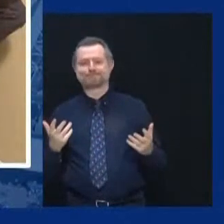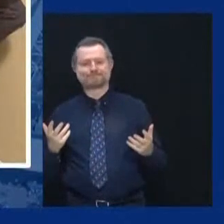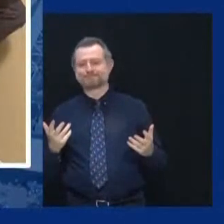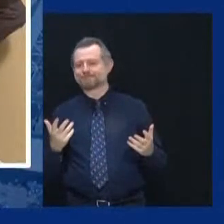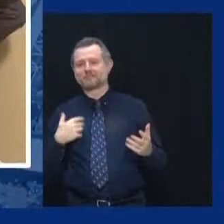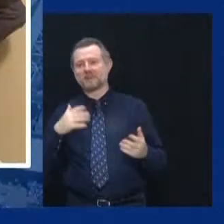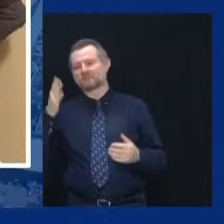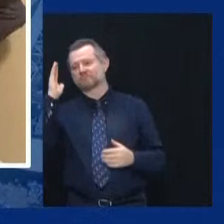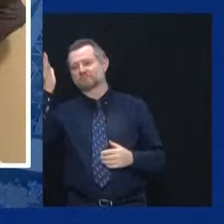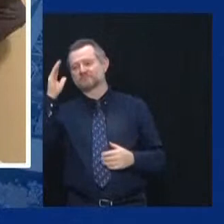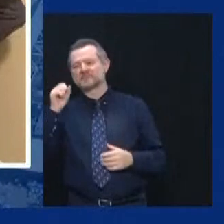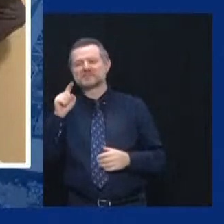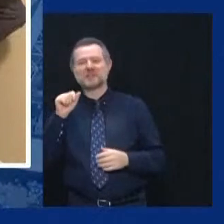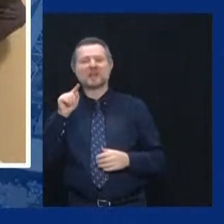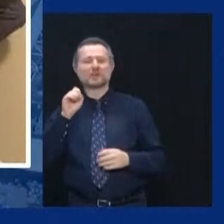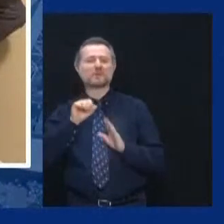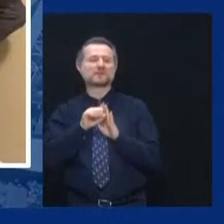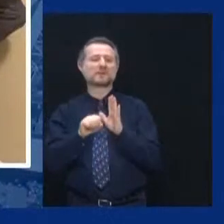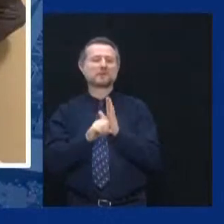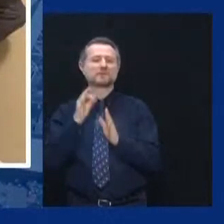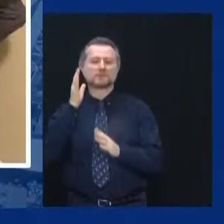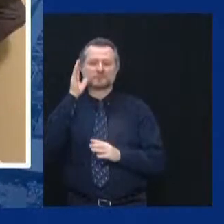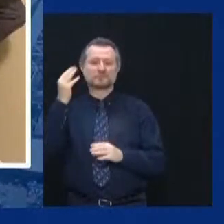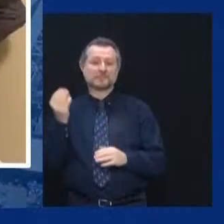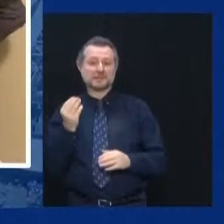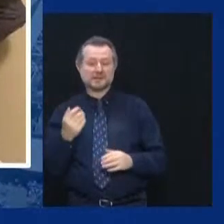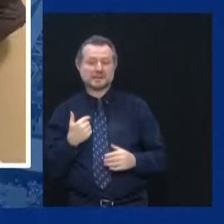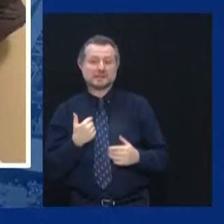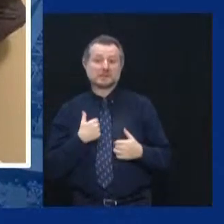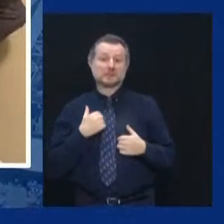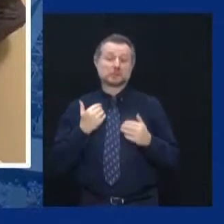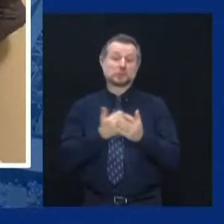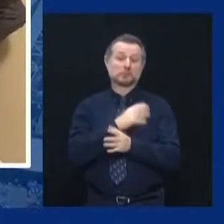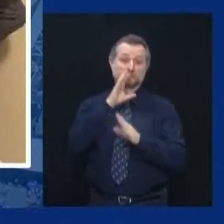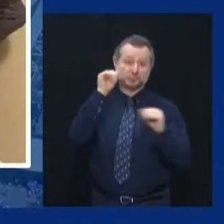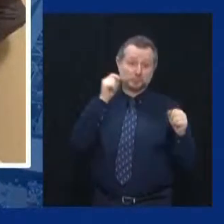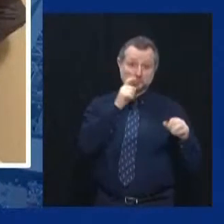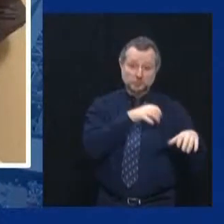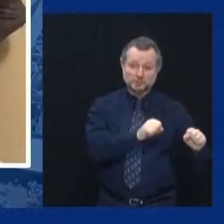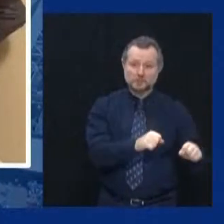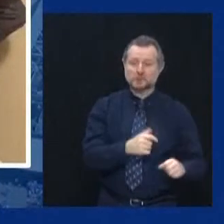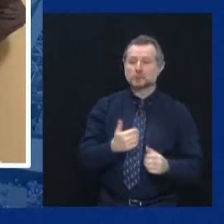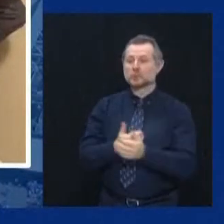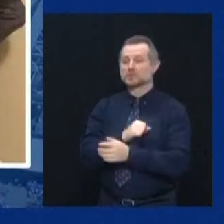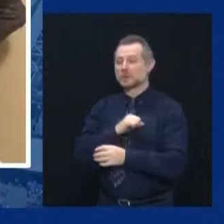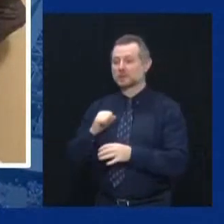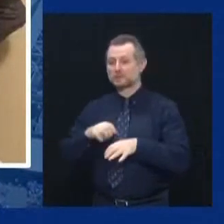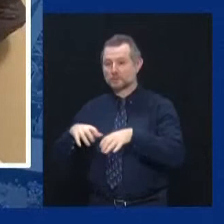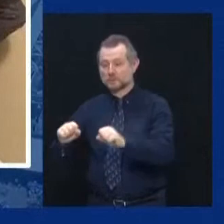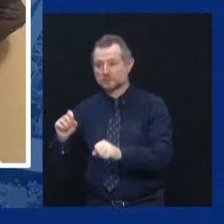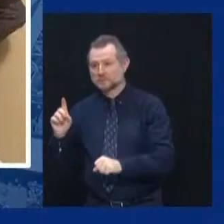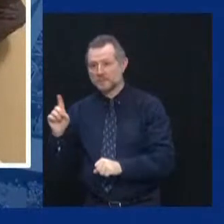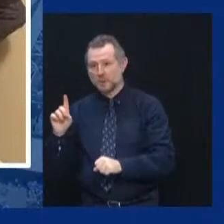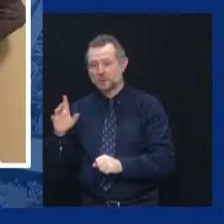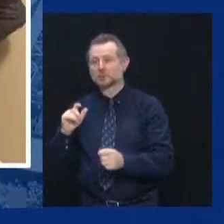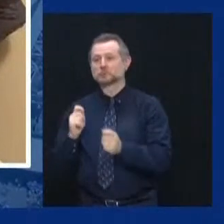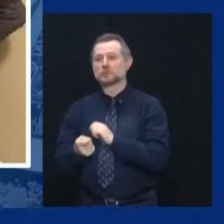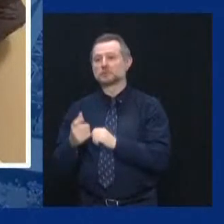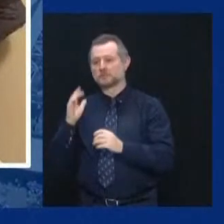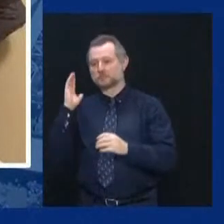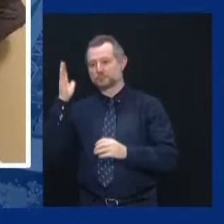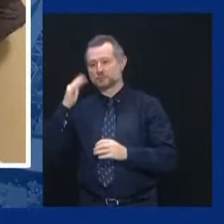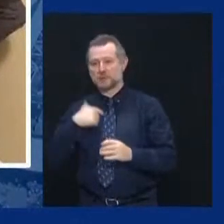because with the new Washington alignment and the new Senate, it changes my State of the State. So I